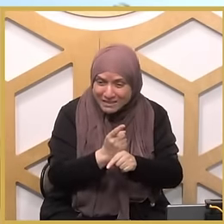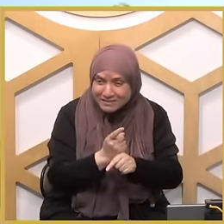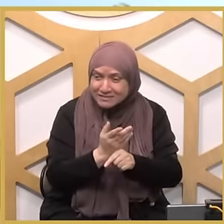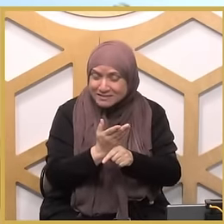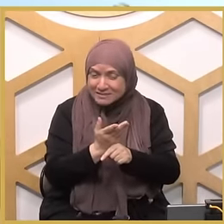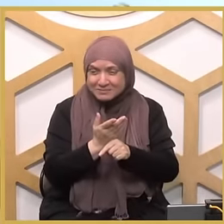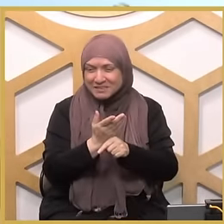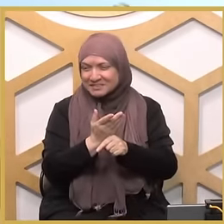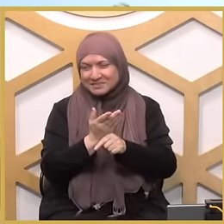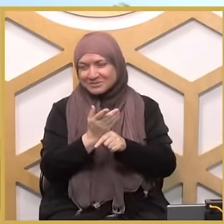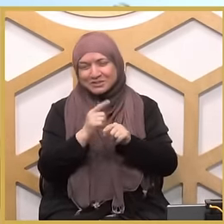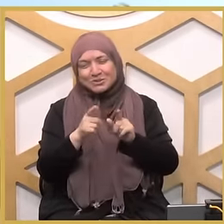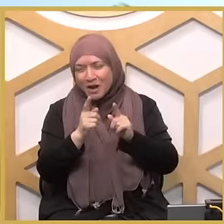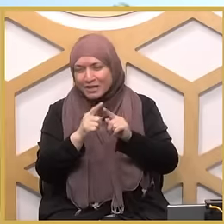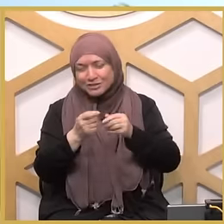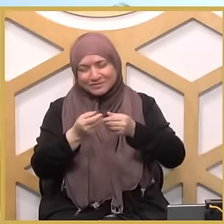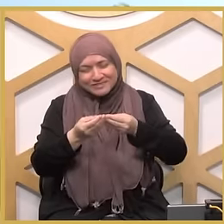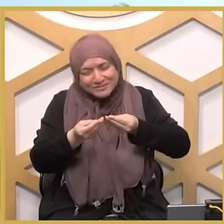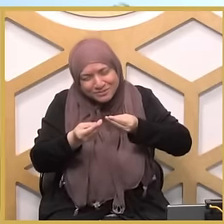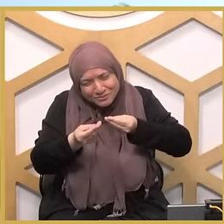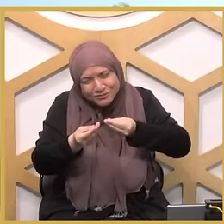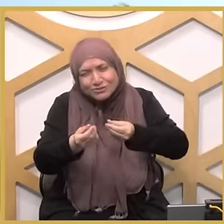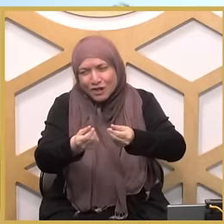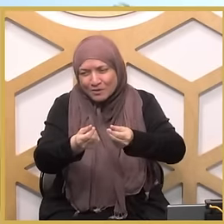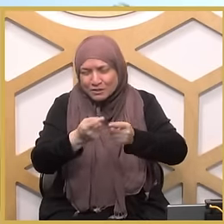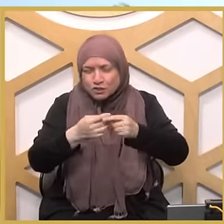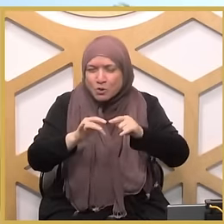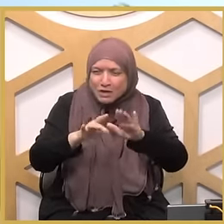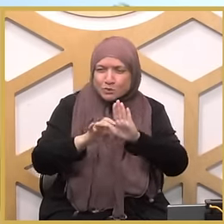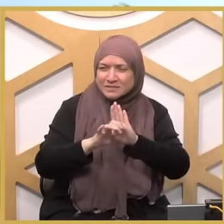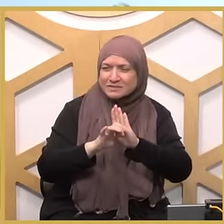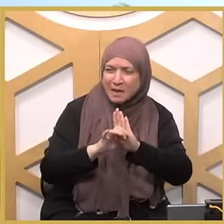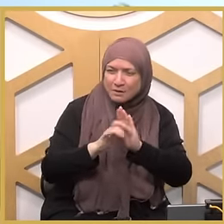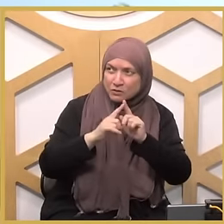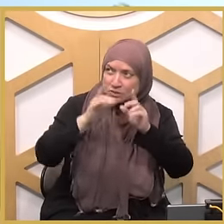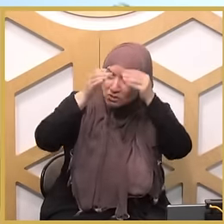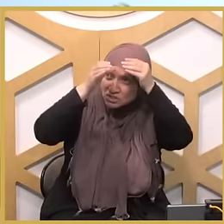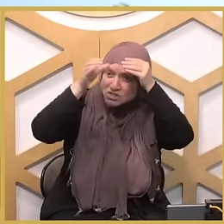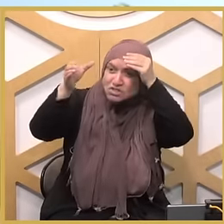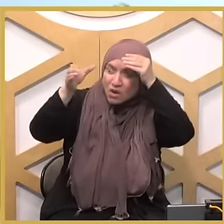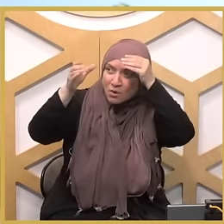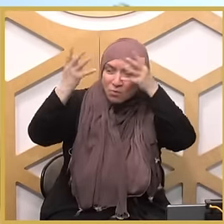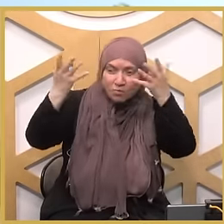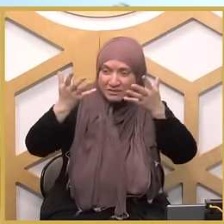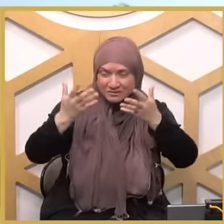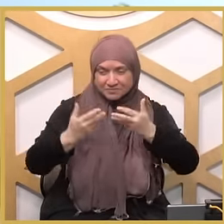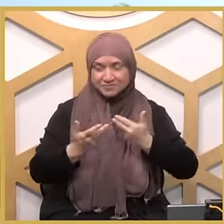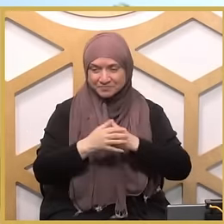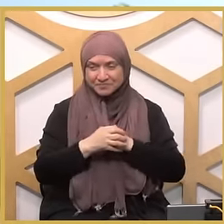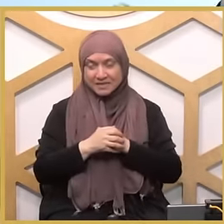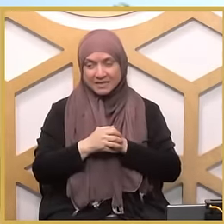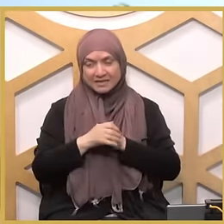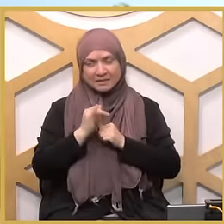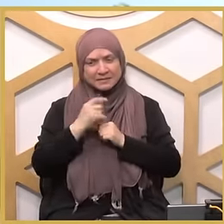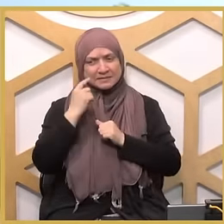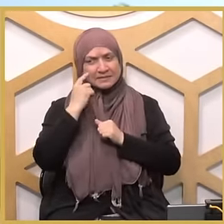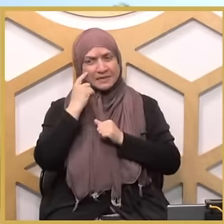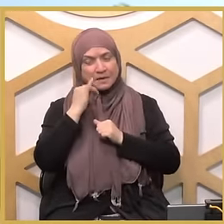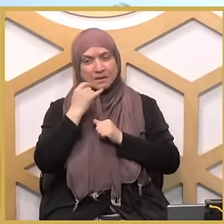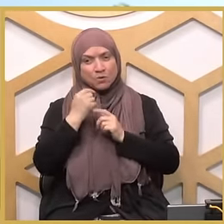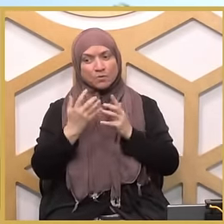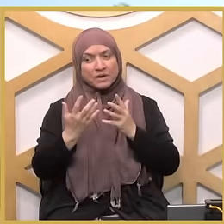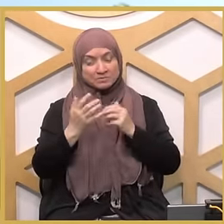wa ta'ala, at-tariqu ila Allah. And so I want to give you an analogy in this regard. I want you to think about those that are outside the